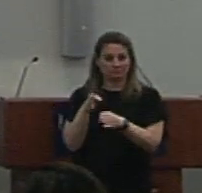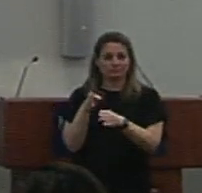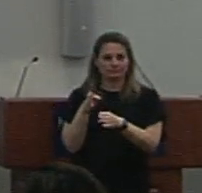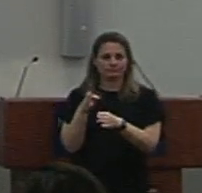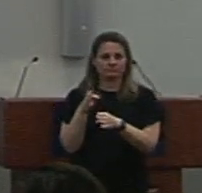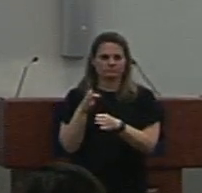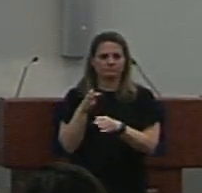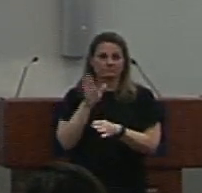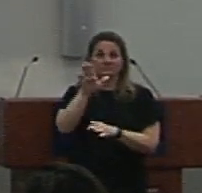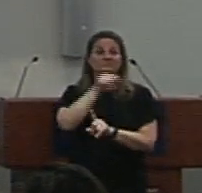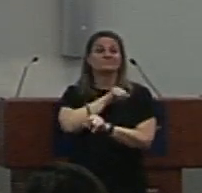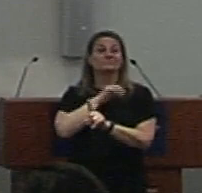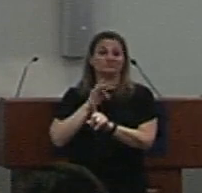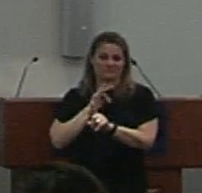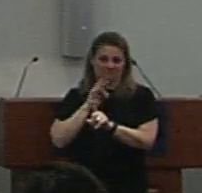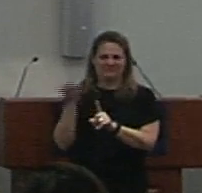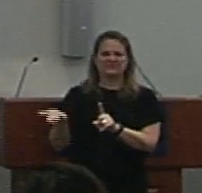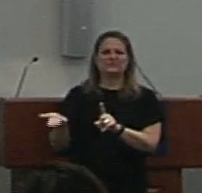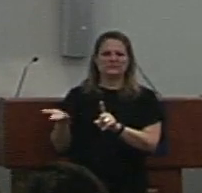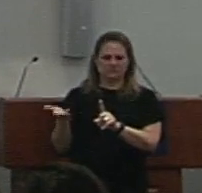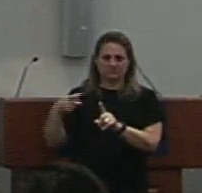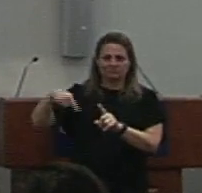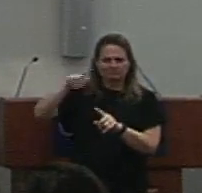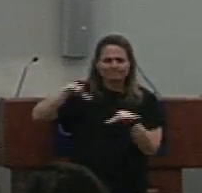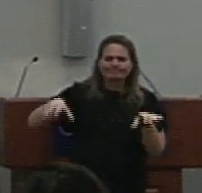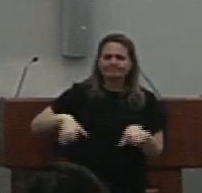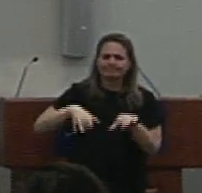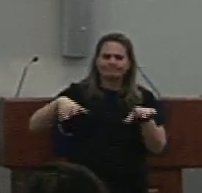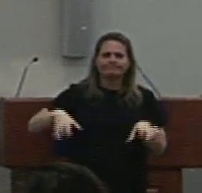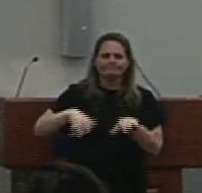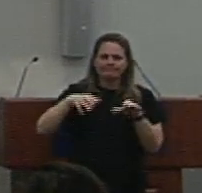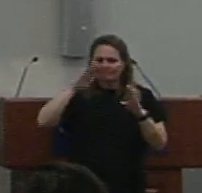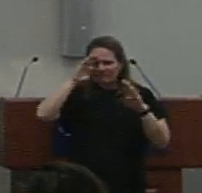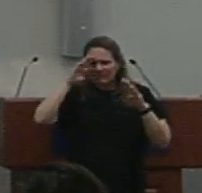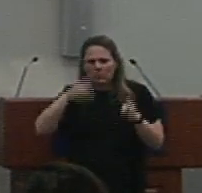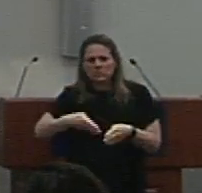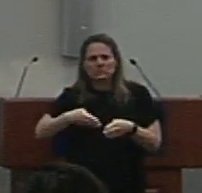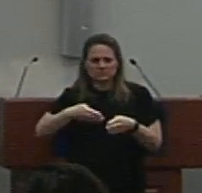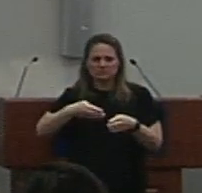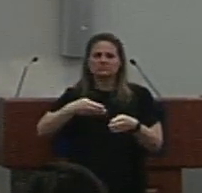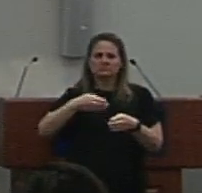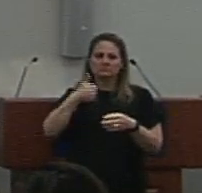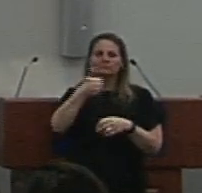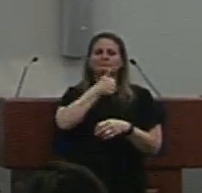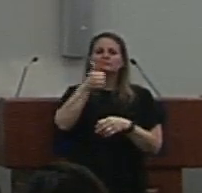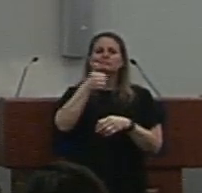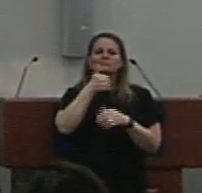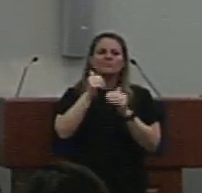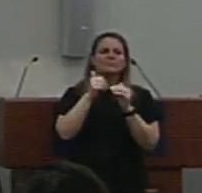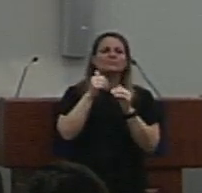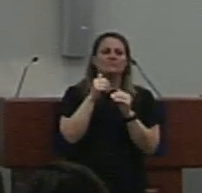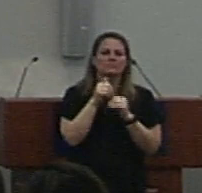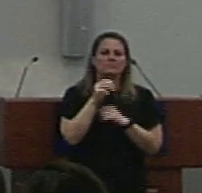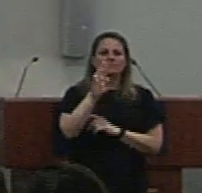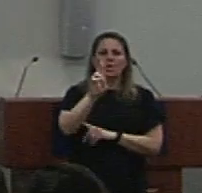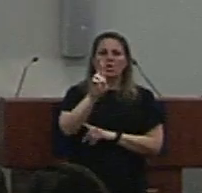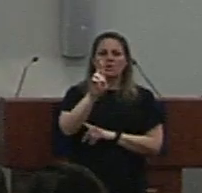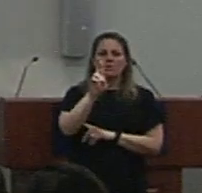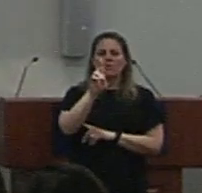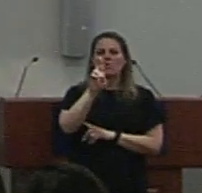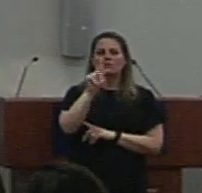work actually separately. There's a Riders Transportation Access Group, RTAG, who works